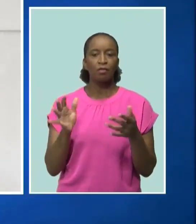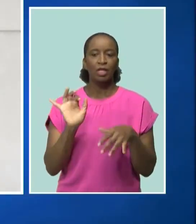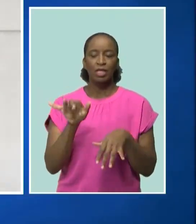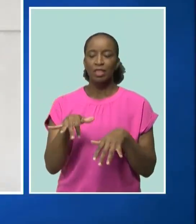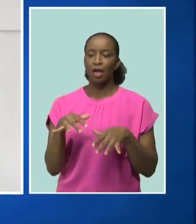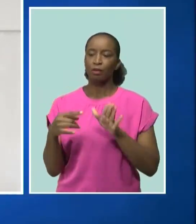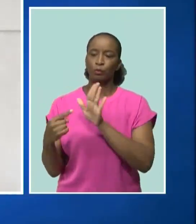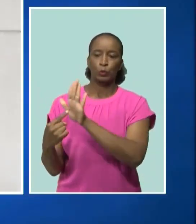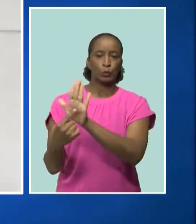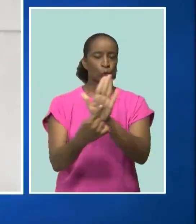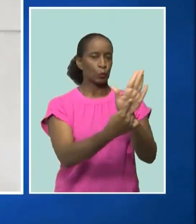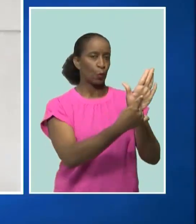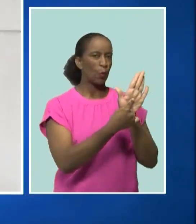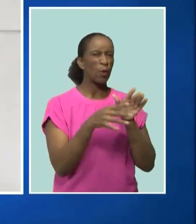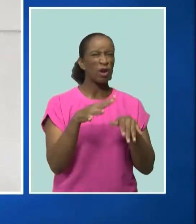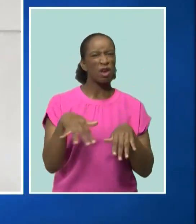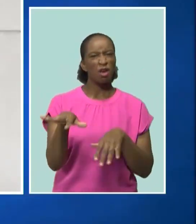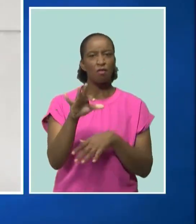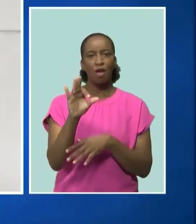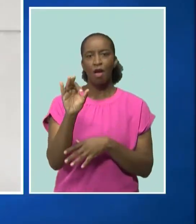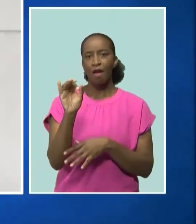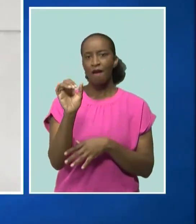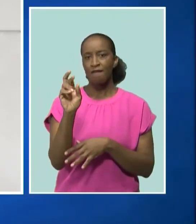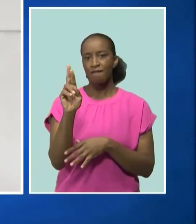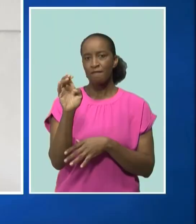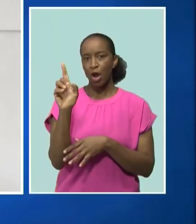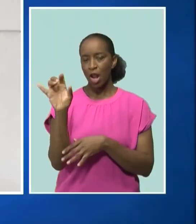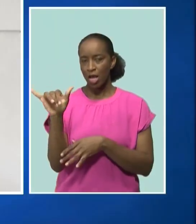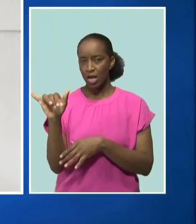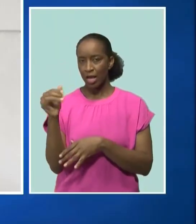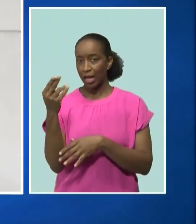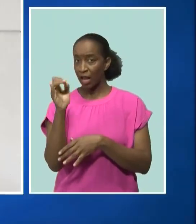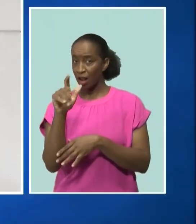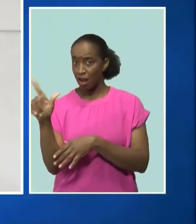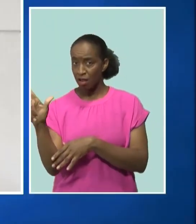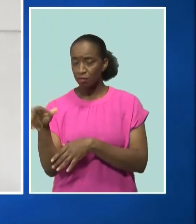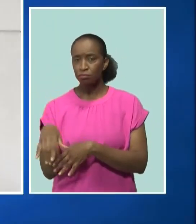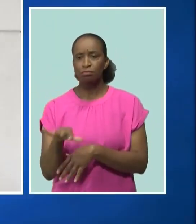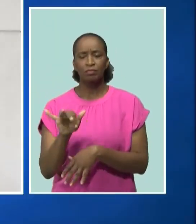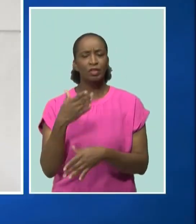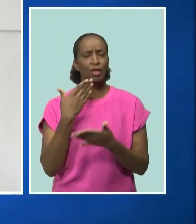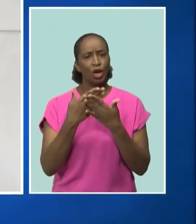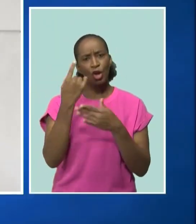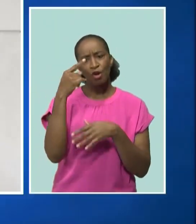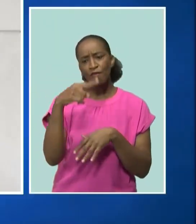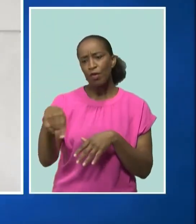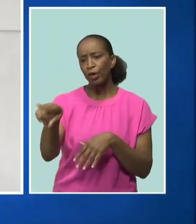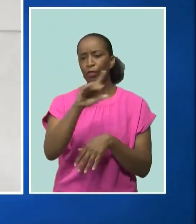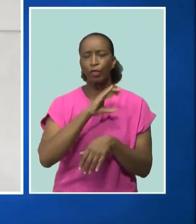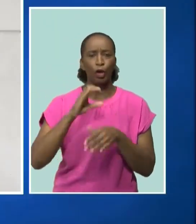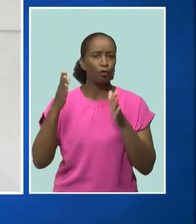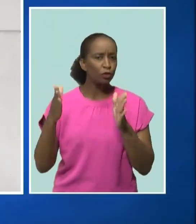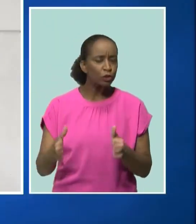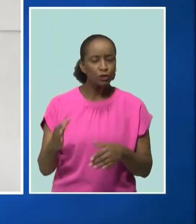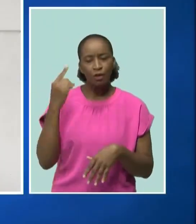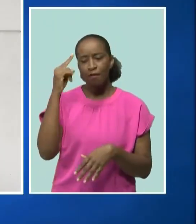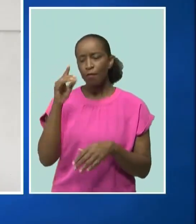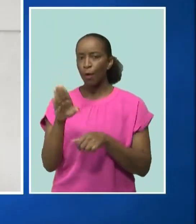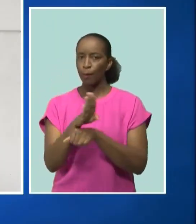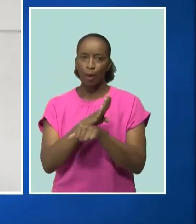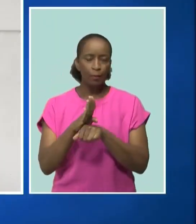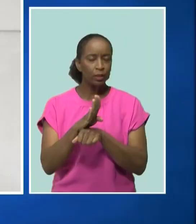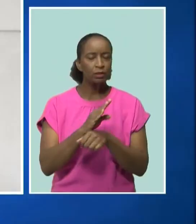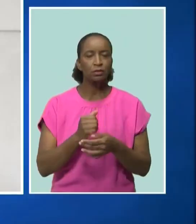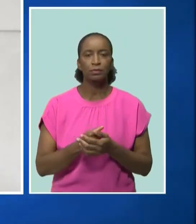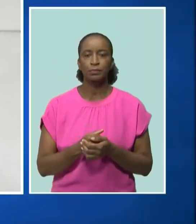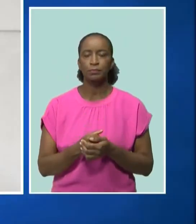Farley Hill, right? And that does something for the Christian community, that does something for Barbados. Again, I'm one who is